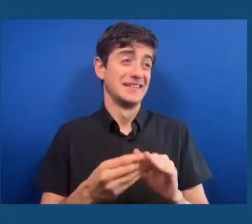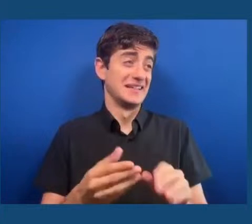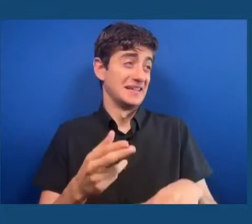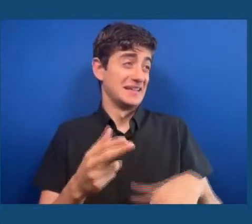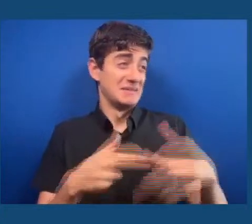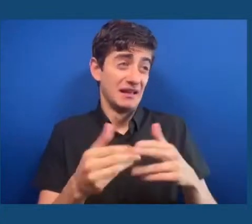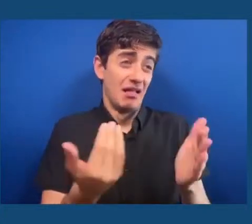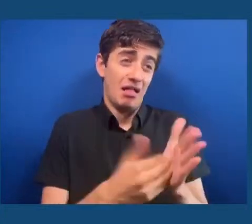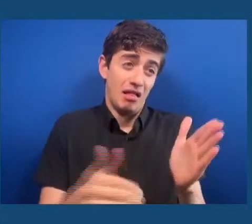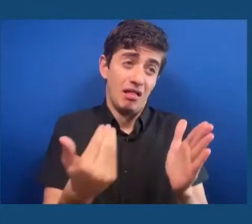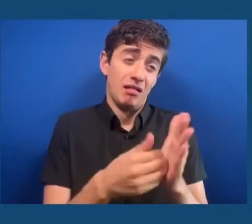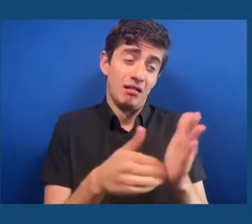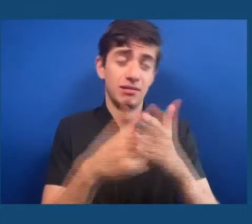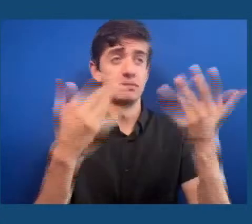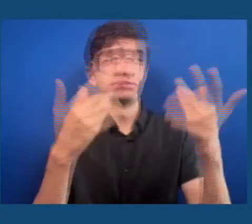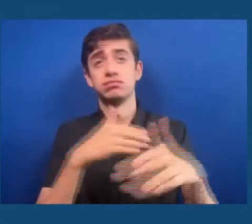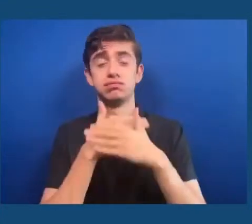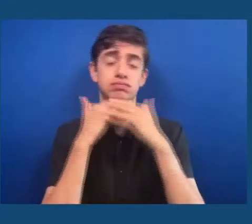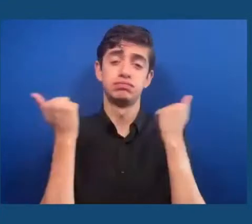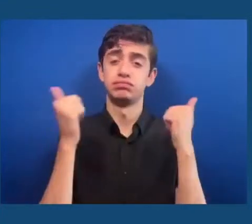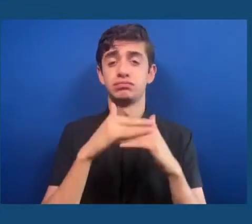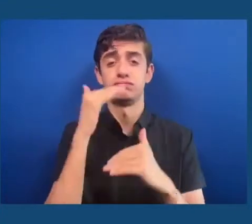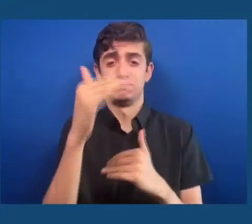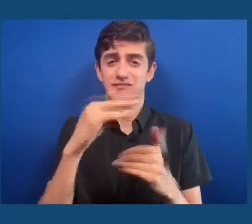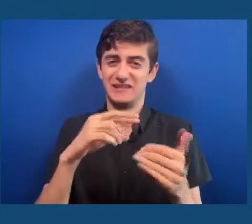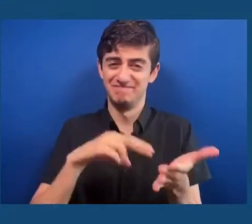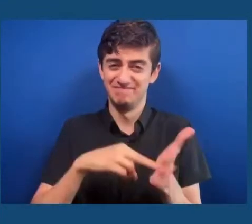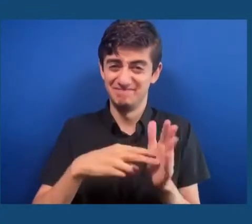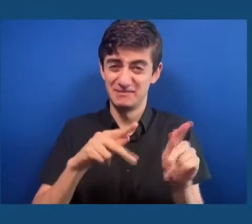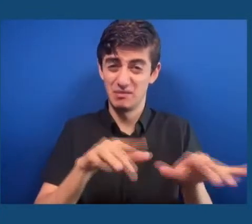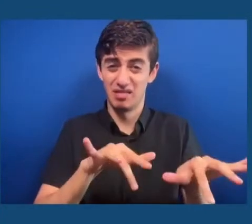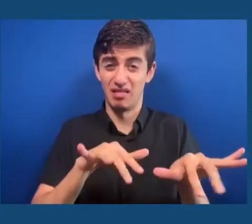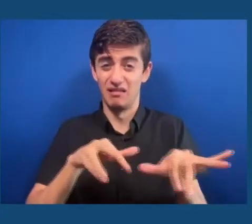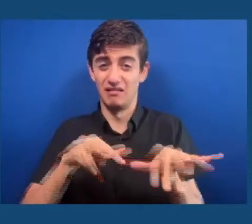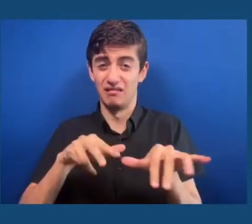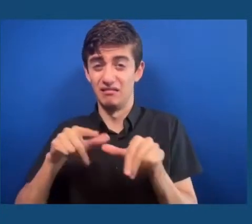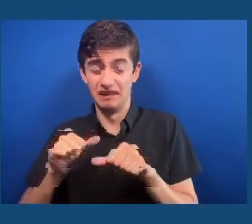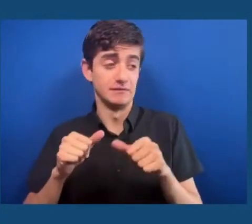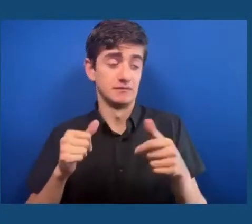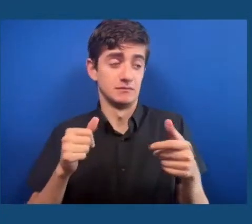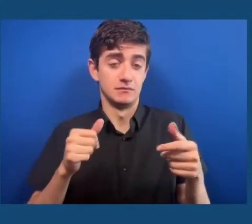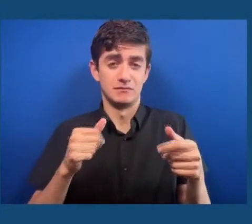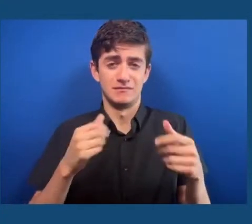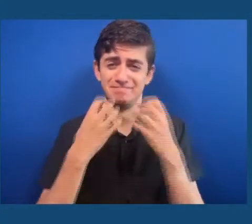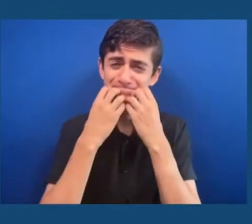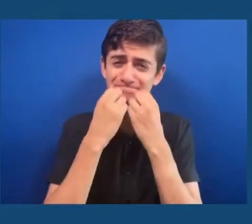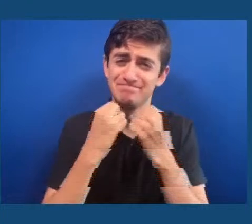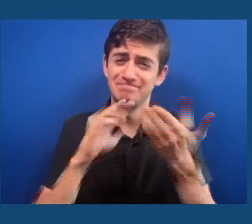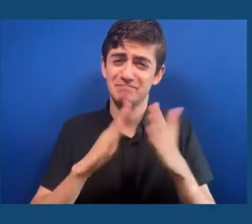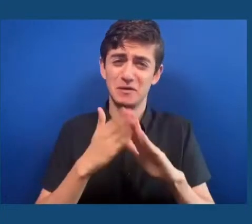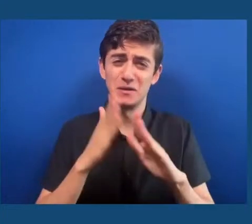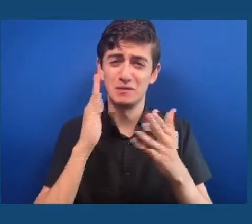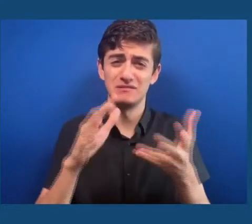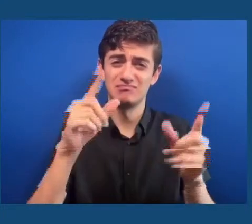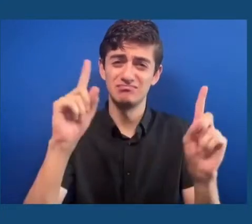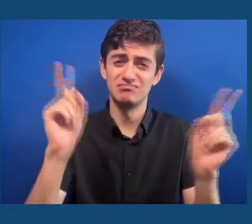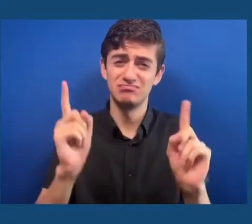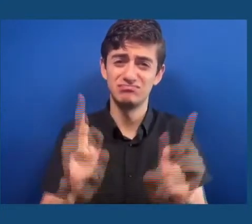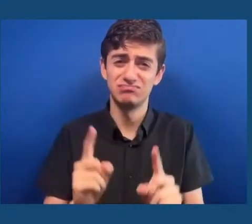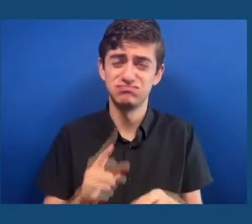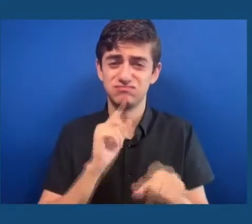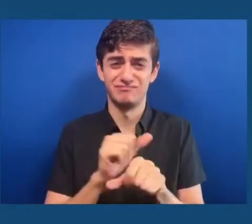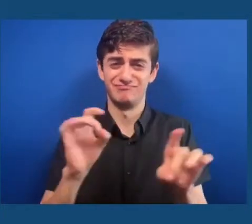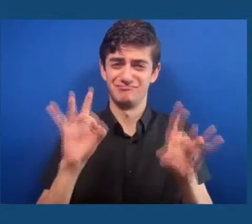have a loss of our population and a loss of this magnificent treasure. So we want to make sure that